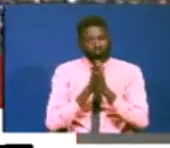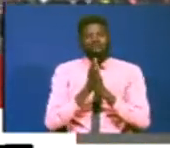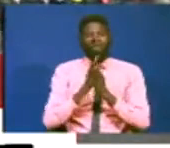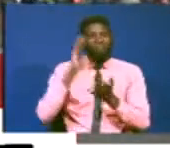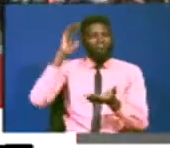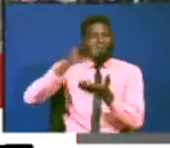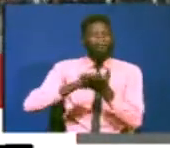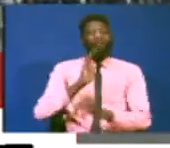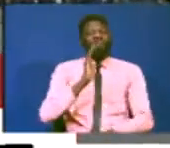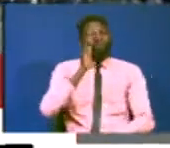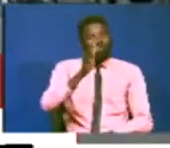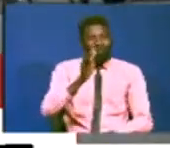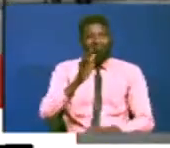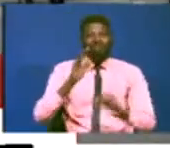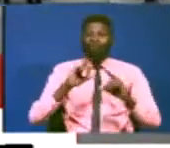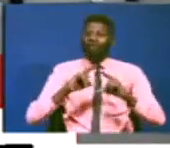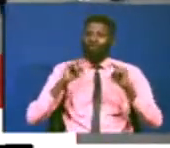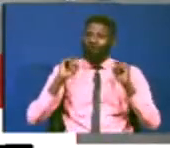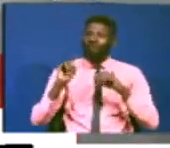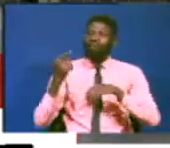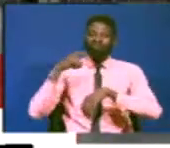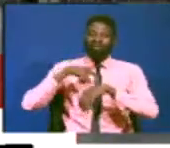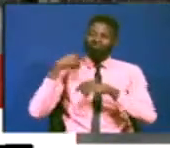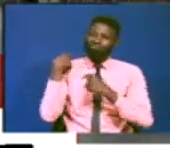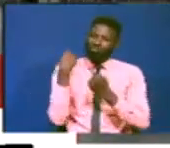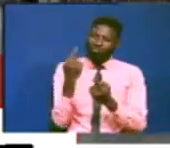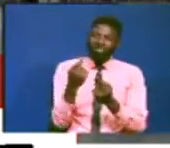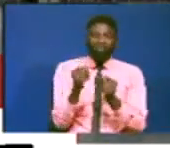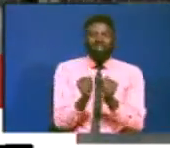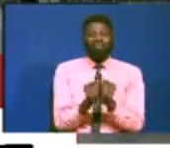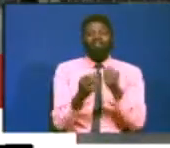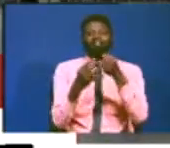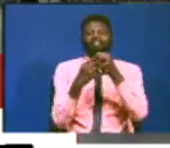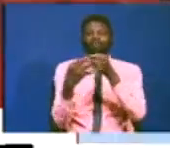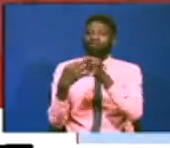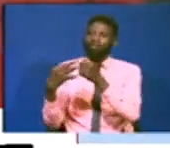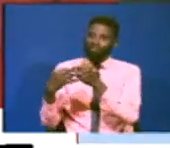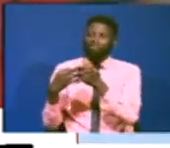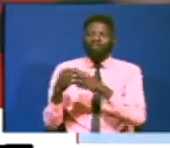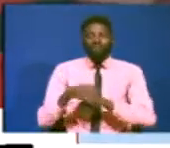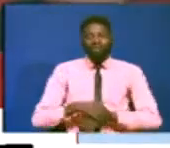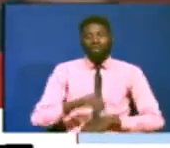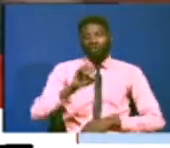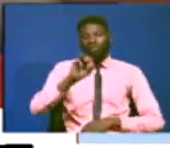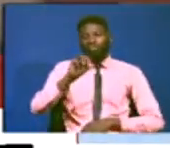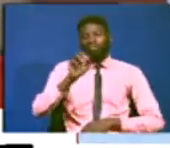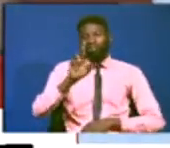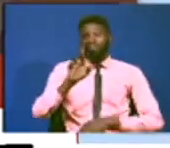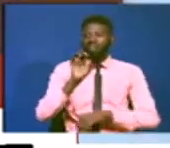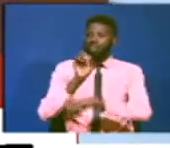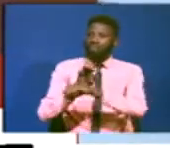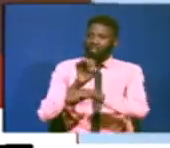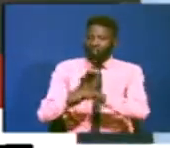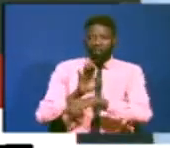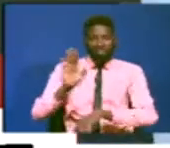honor to host the tournament for the first time since 1988. According to Omar Hayari, the advisor to the Royal Moroccan